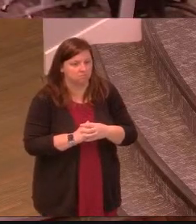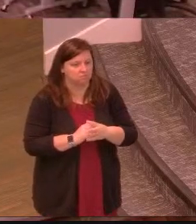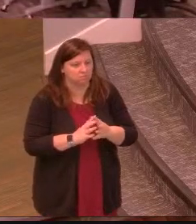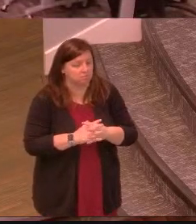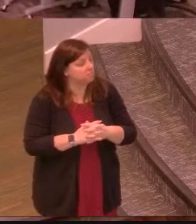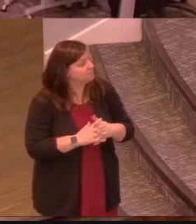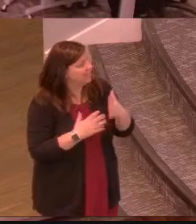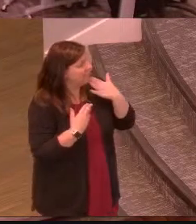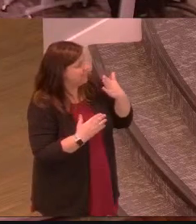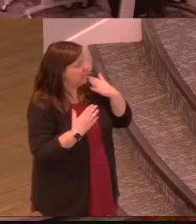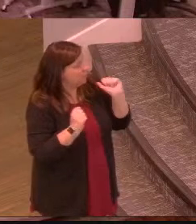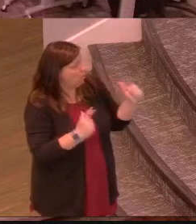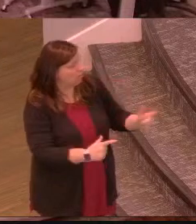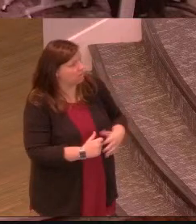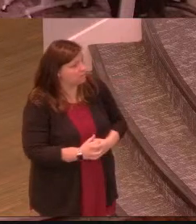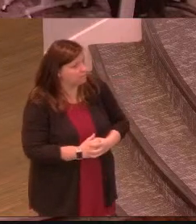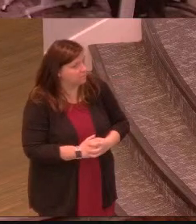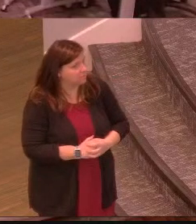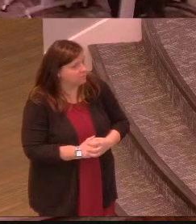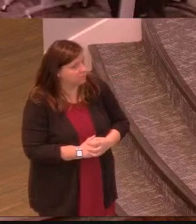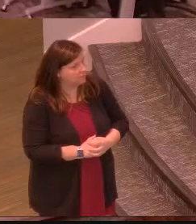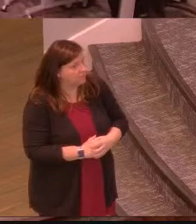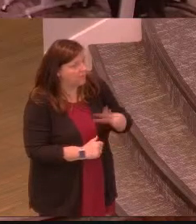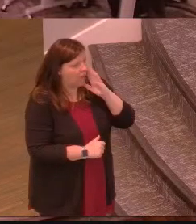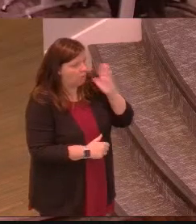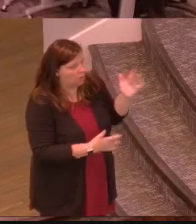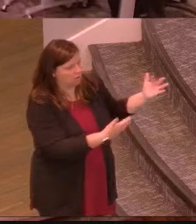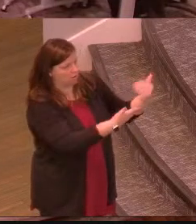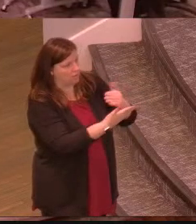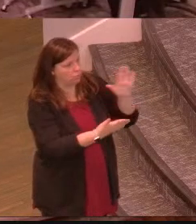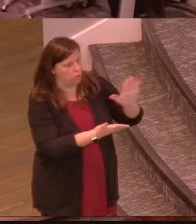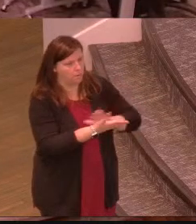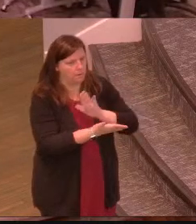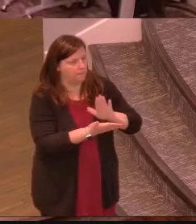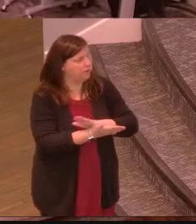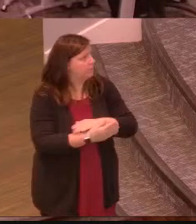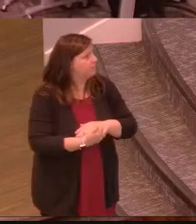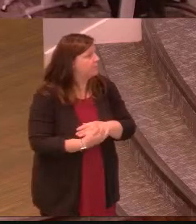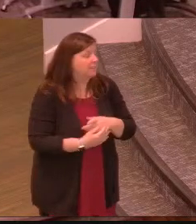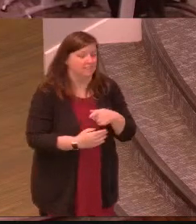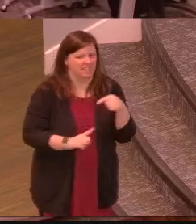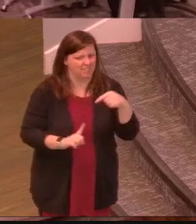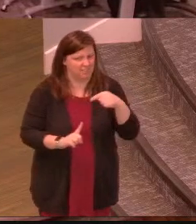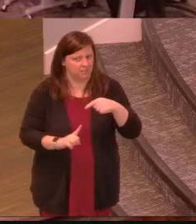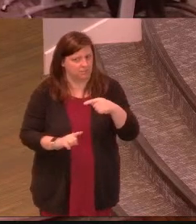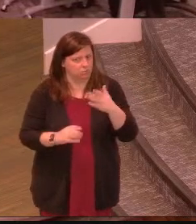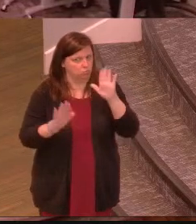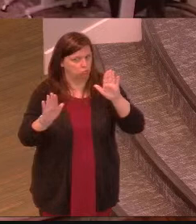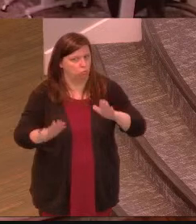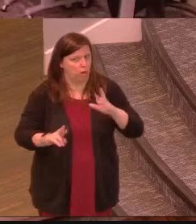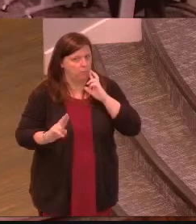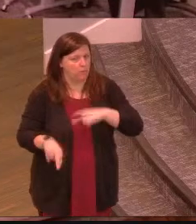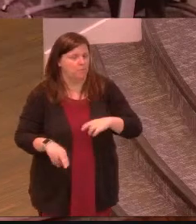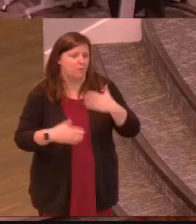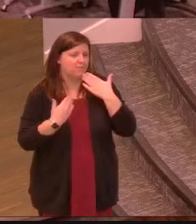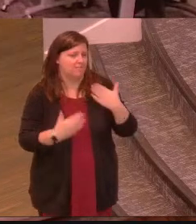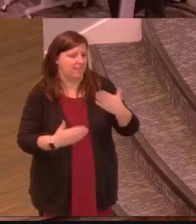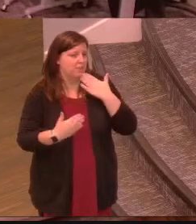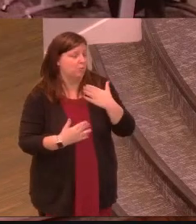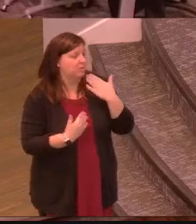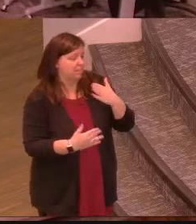Thank you all. I'll come get your paper. Thank you. This was a great report to have. Thank you so much. Thank you, Ms.